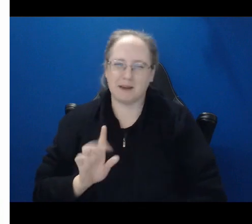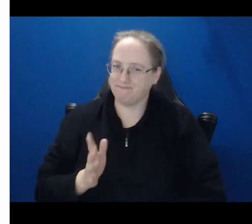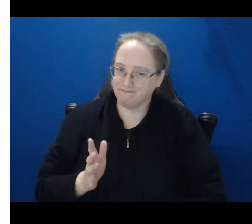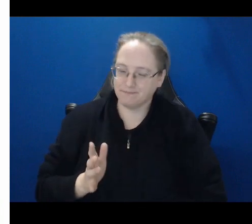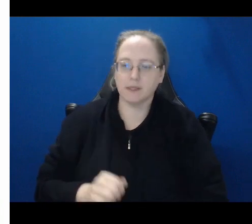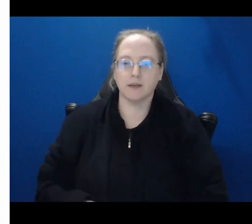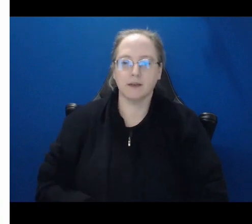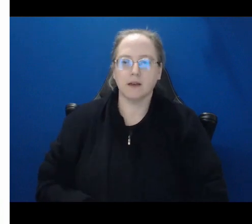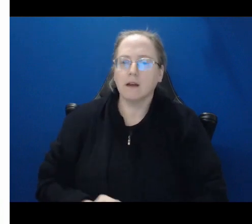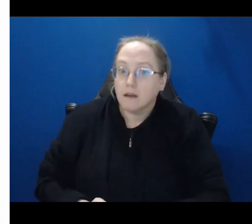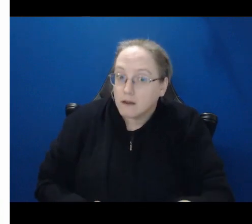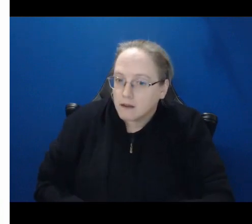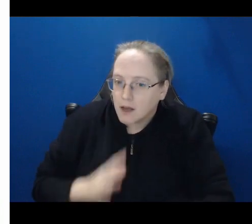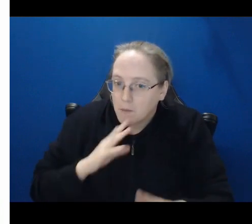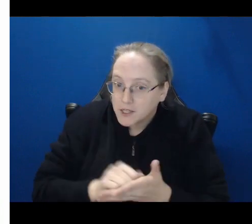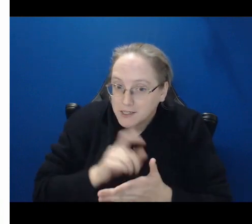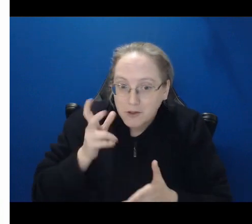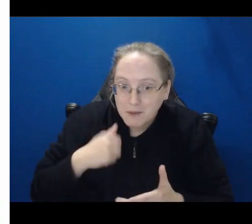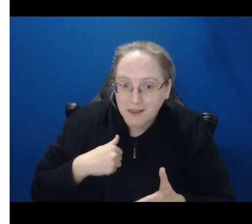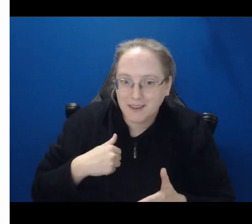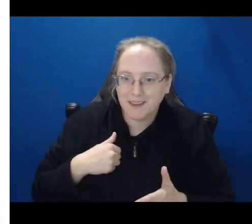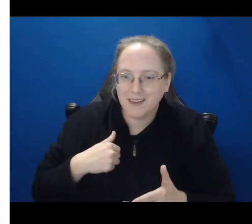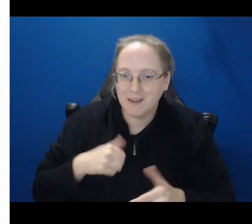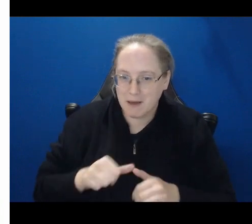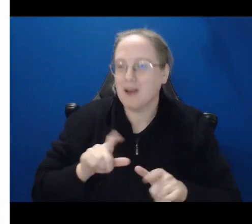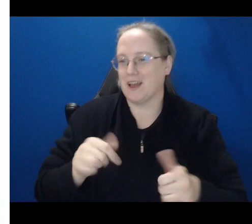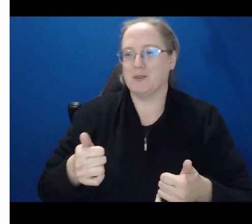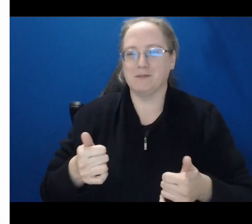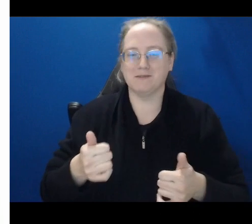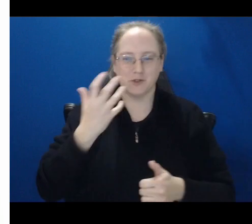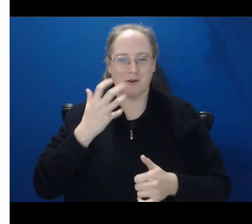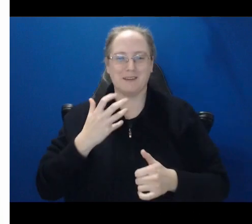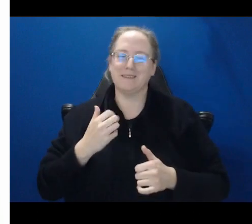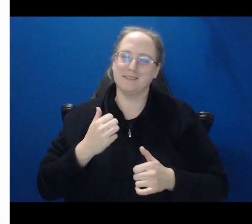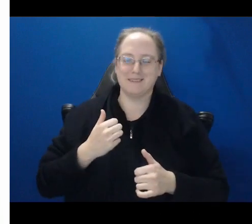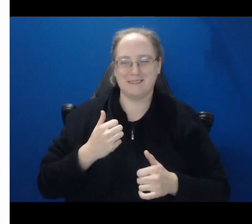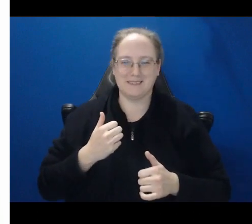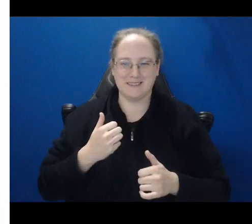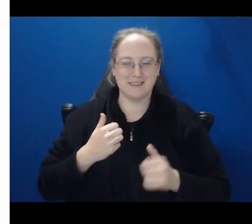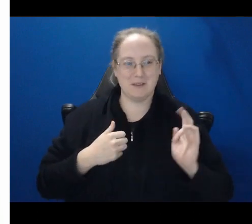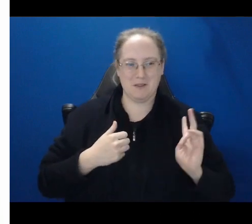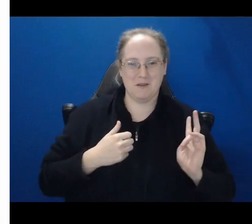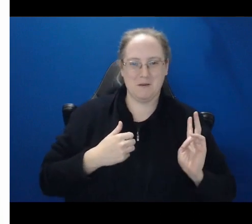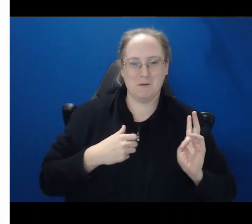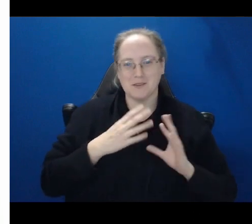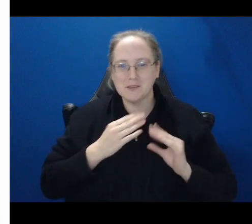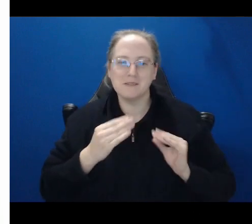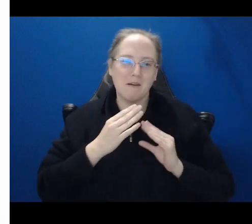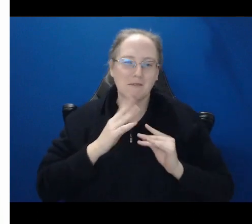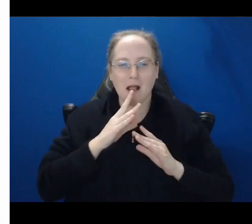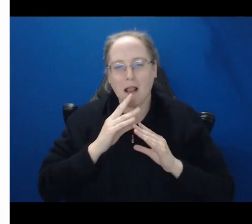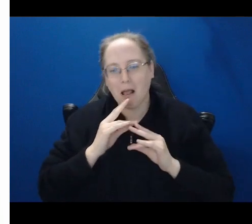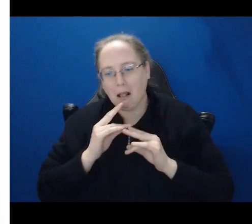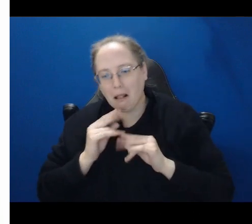Oh, apologies. Is that better? Thank you. Sorry, I do have a tendency to... We're both softly drift spoken. into quiet.